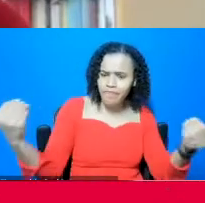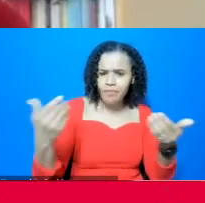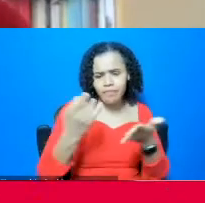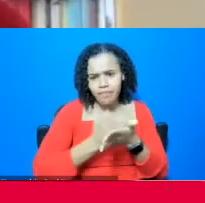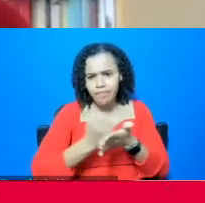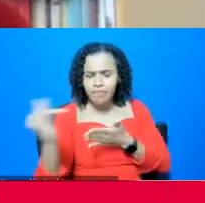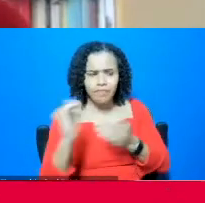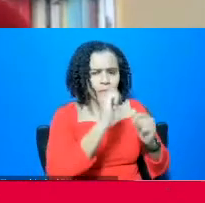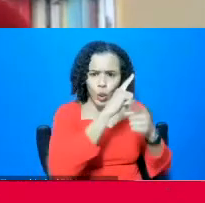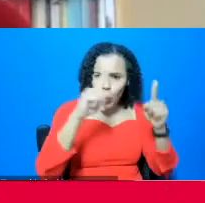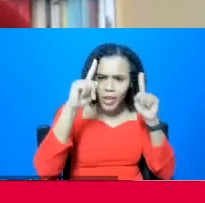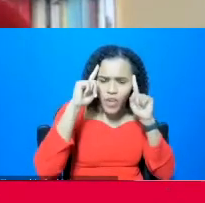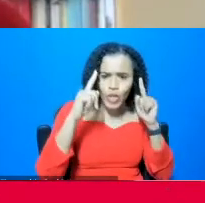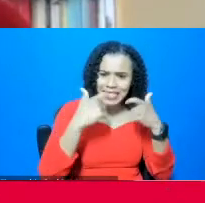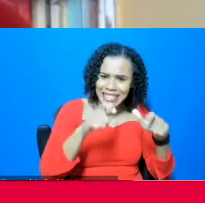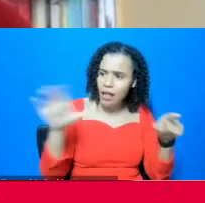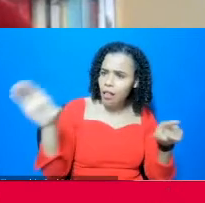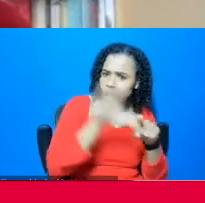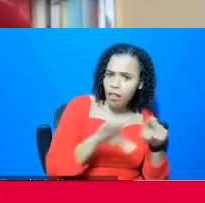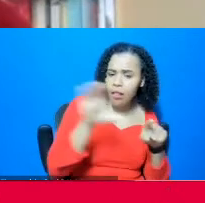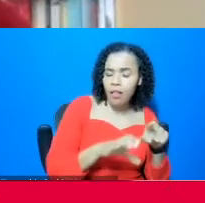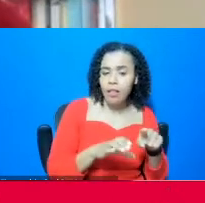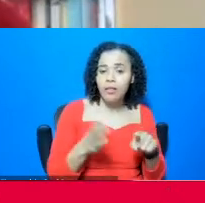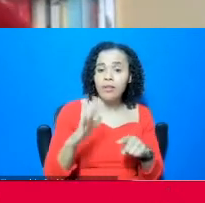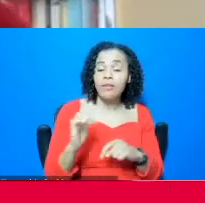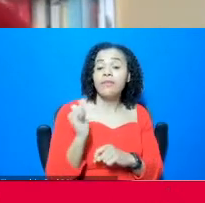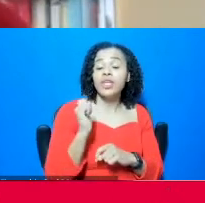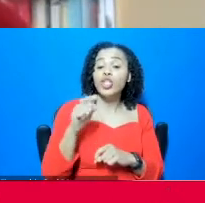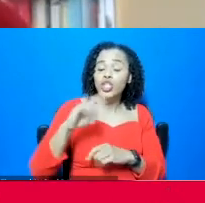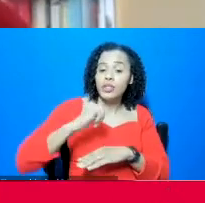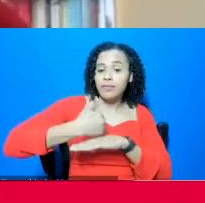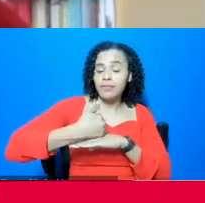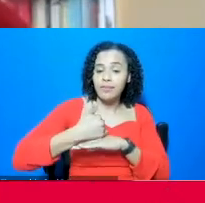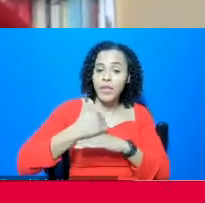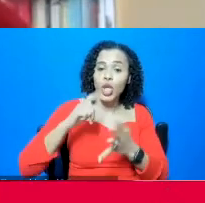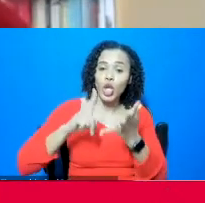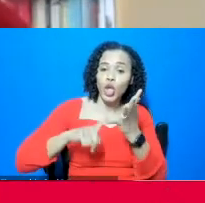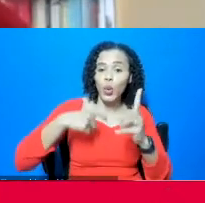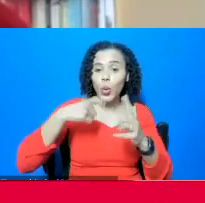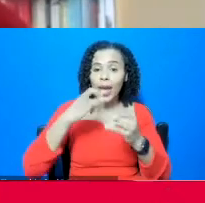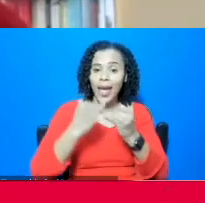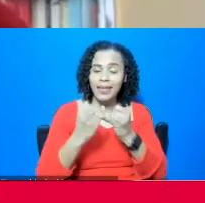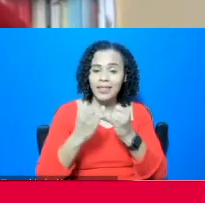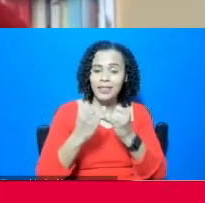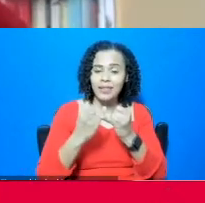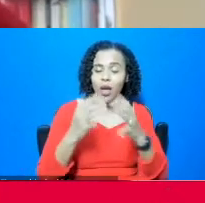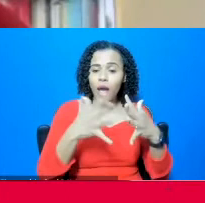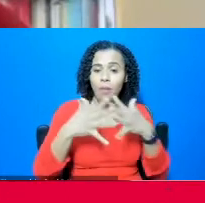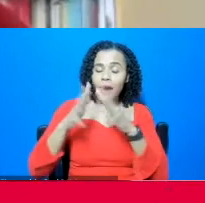Since 2020, she is on the UK board of the US-based organization, Women of